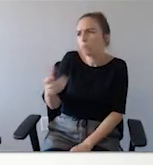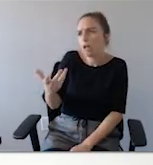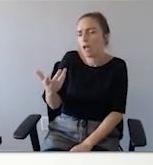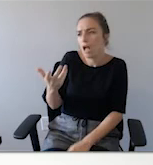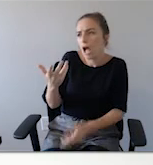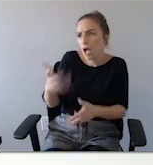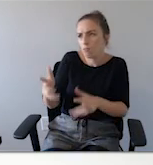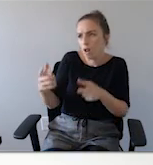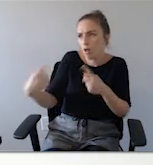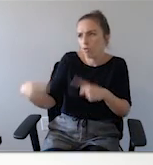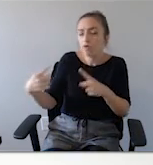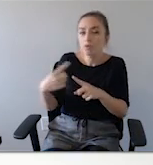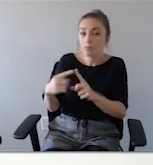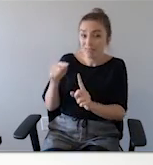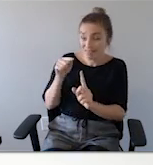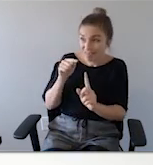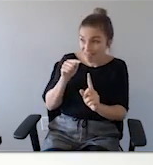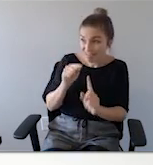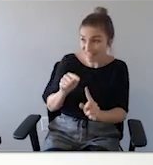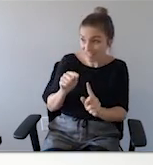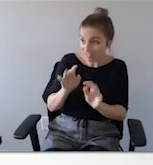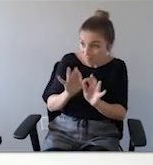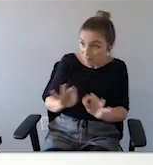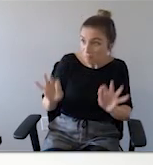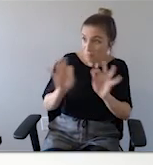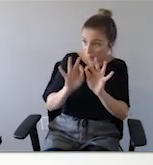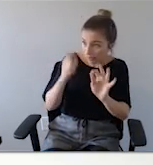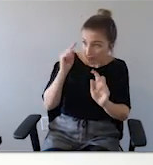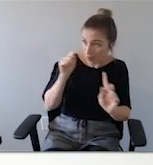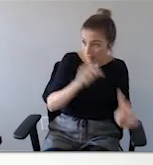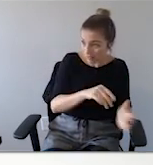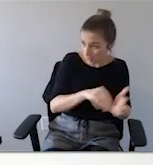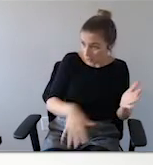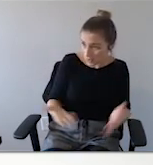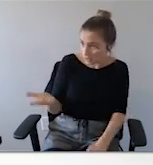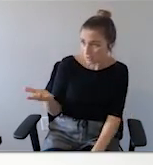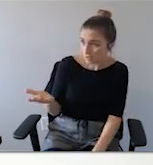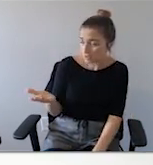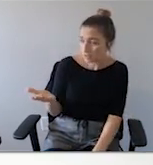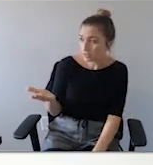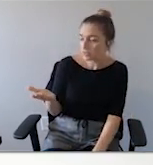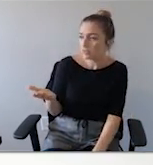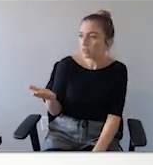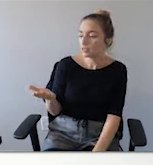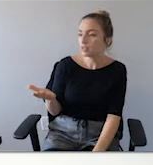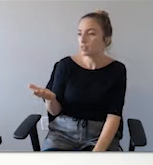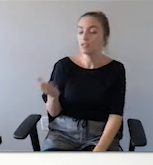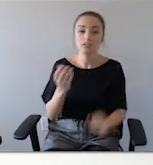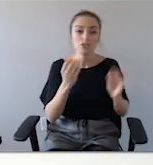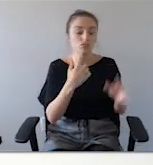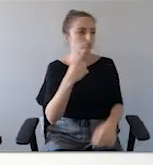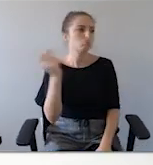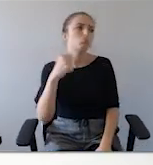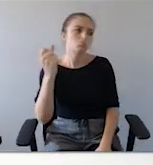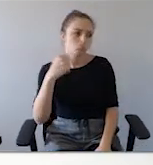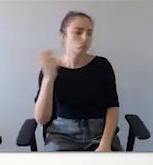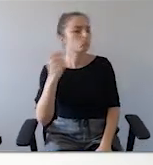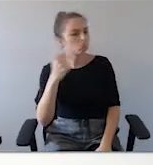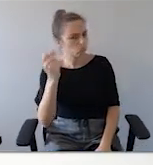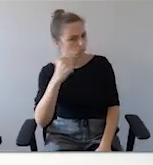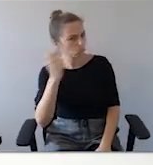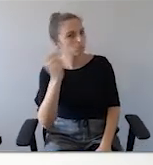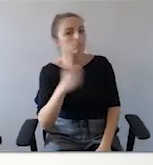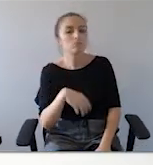But is this a priority educational need for the student? And the teacher said, yeah. She thought that it